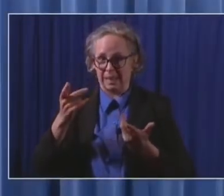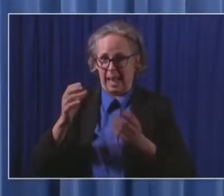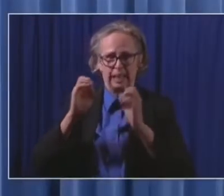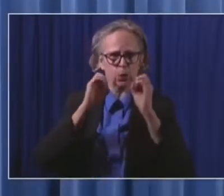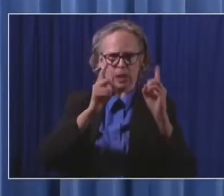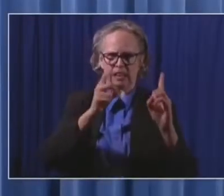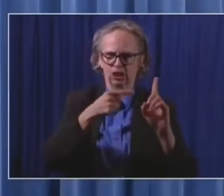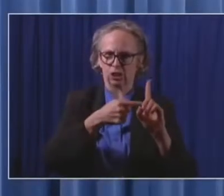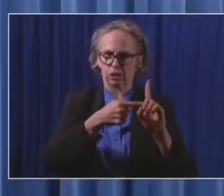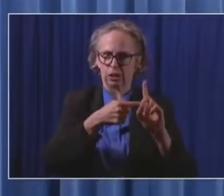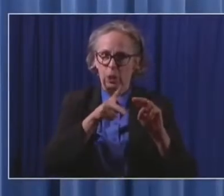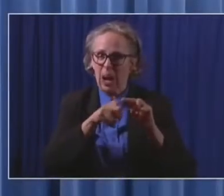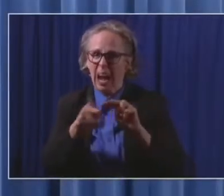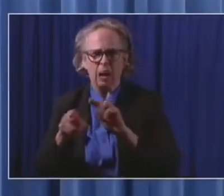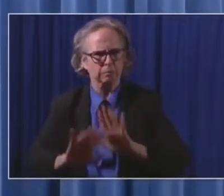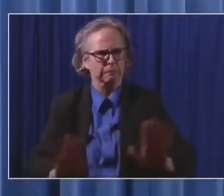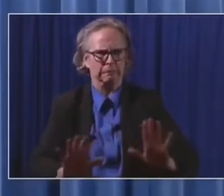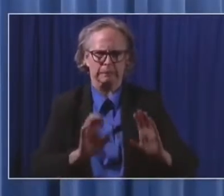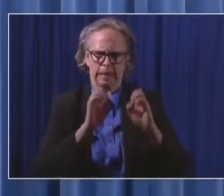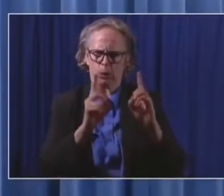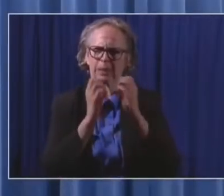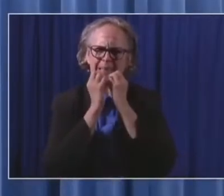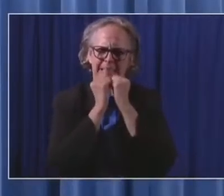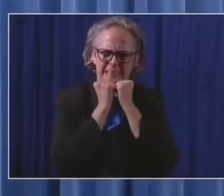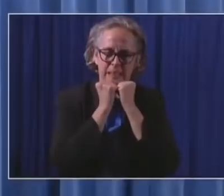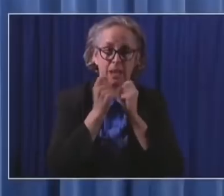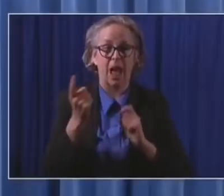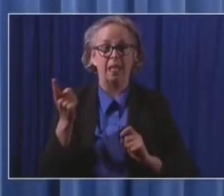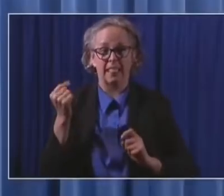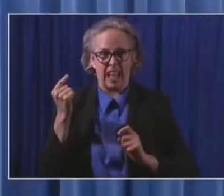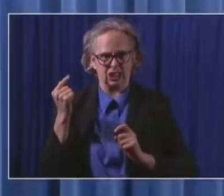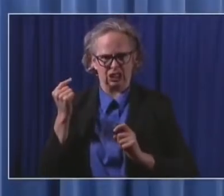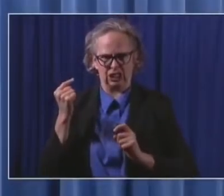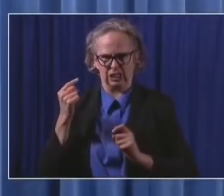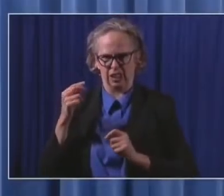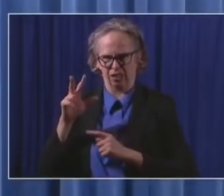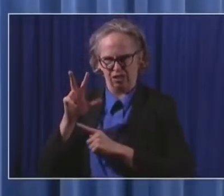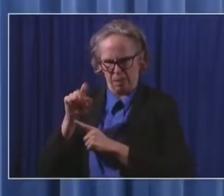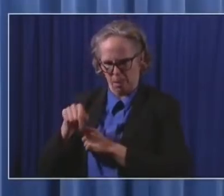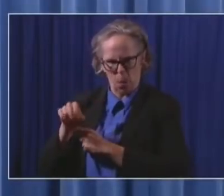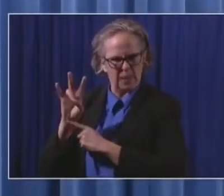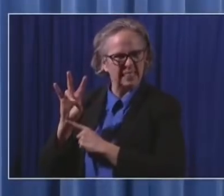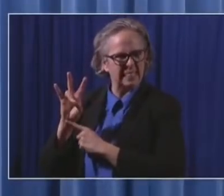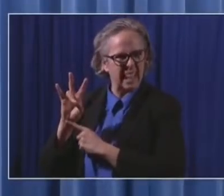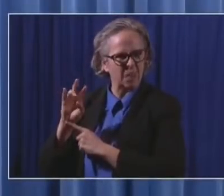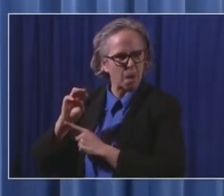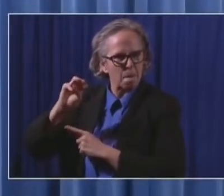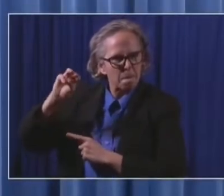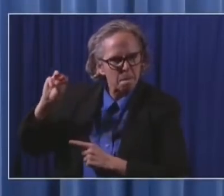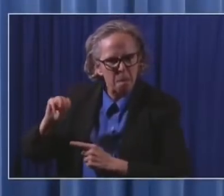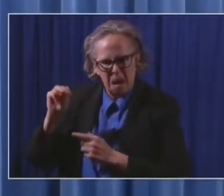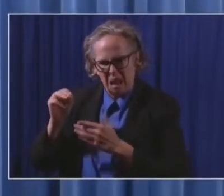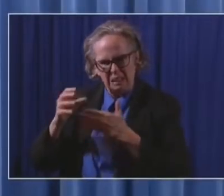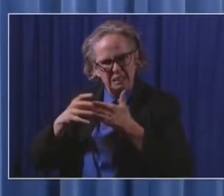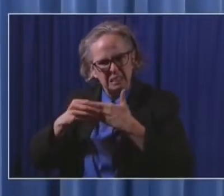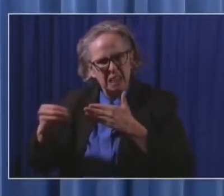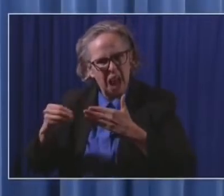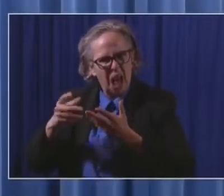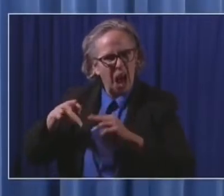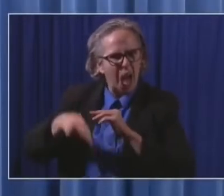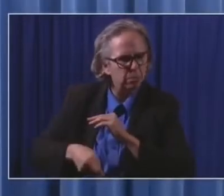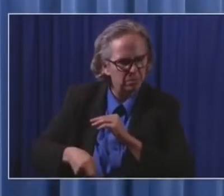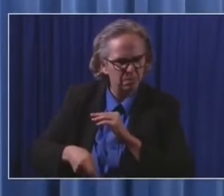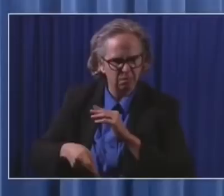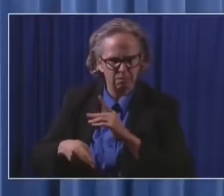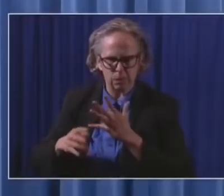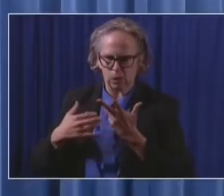Our goal has been, for example, in regard to education, not to cut education. Our goal has been to keep the funding that we ended up last year